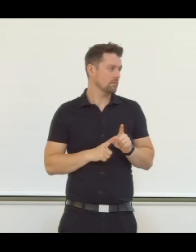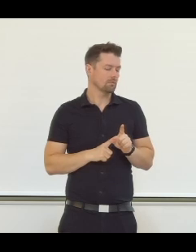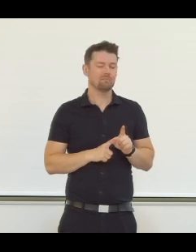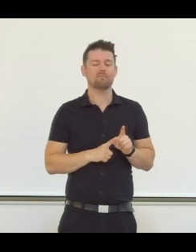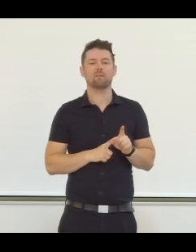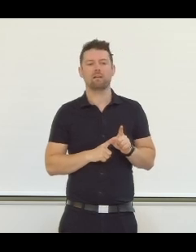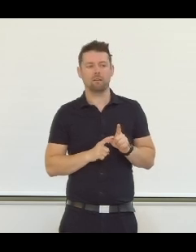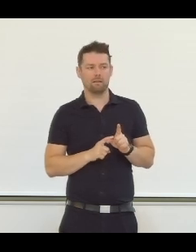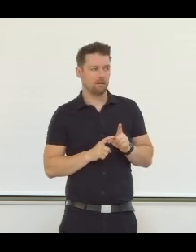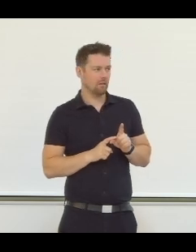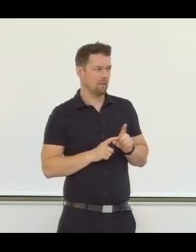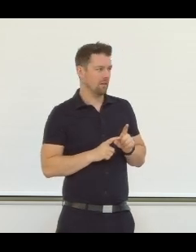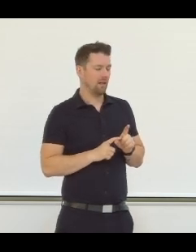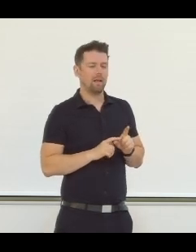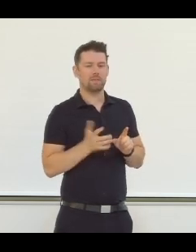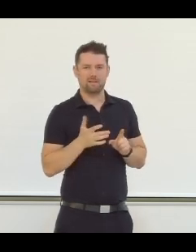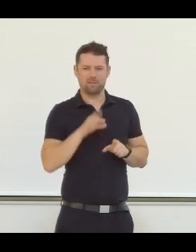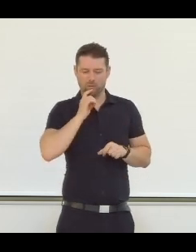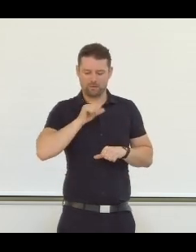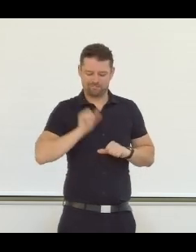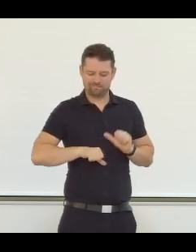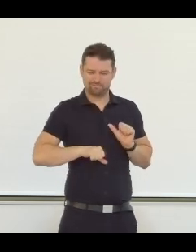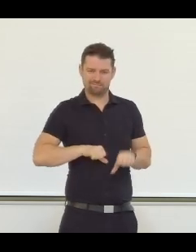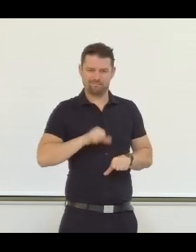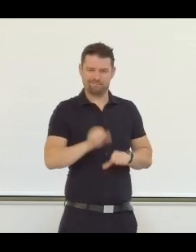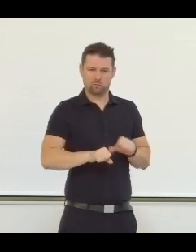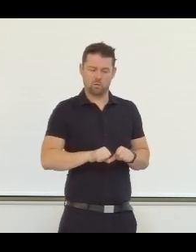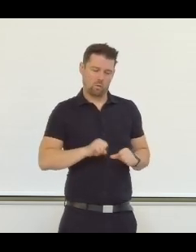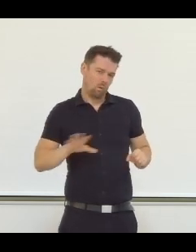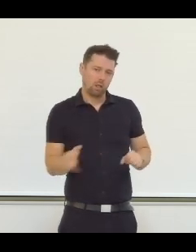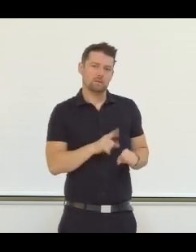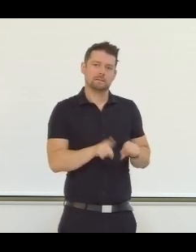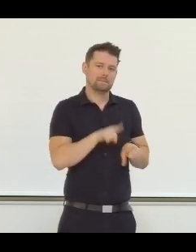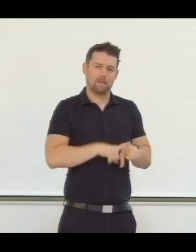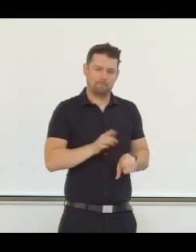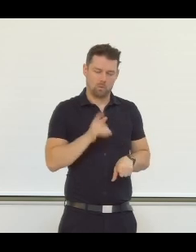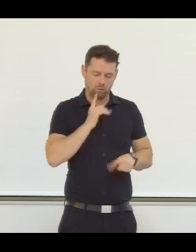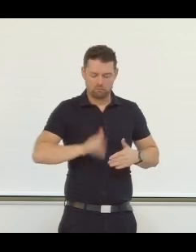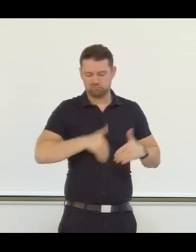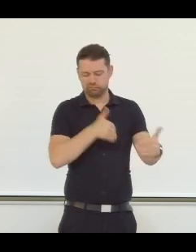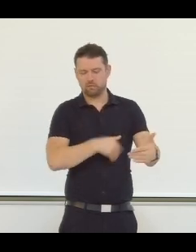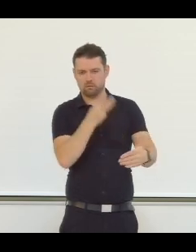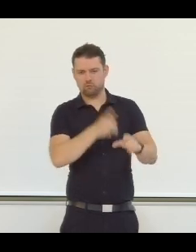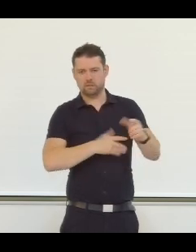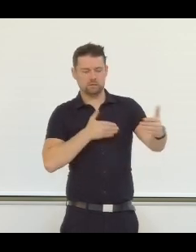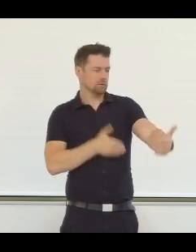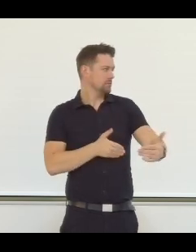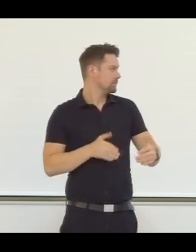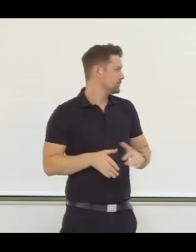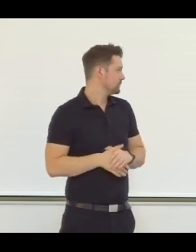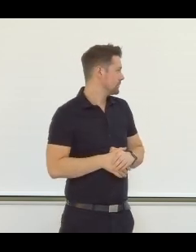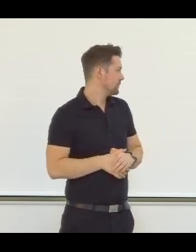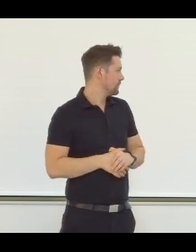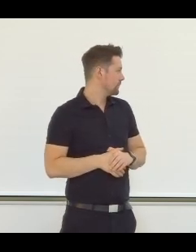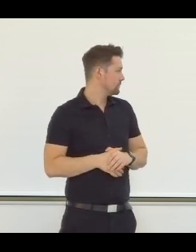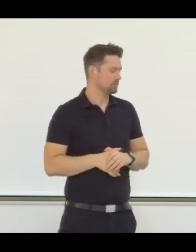operation one step after the other. But that's pretty much the time frame. And also we have to spend the money, I